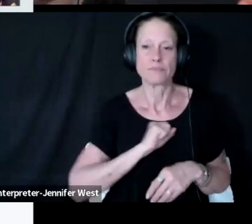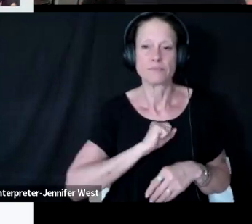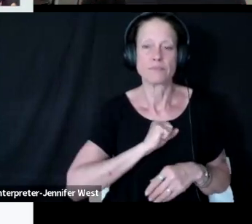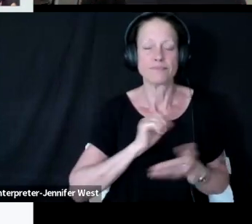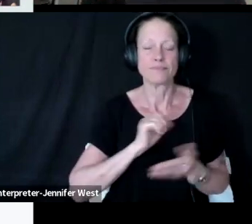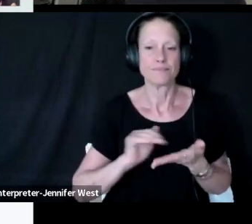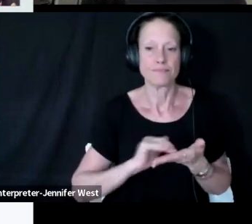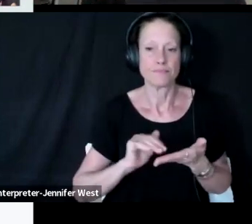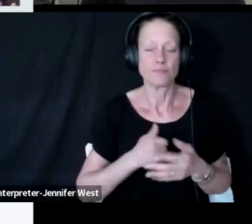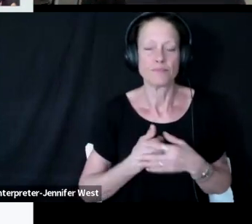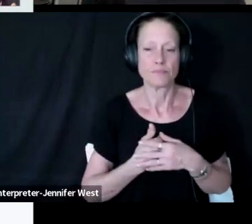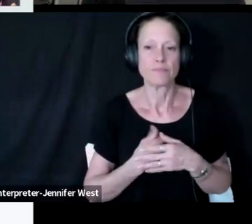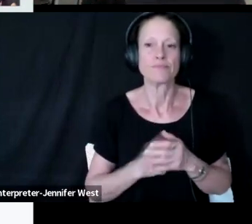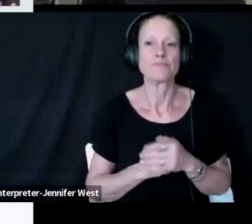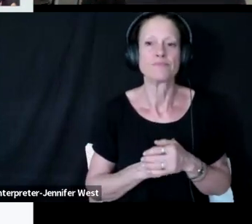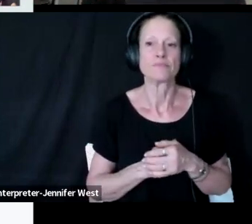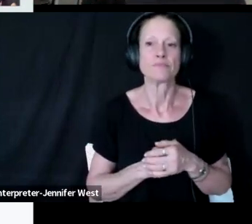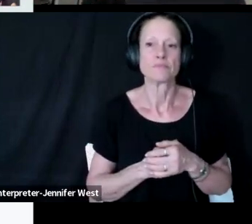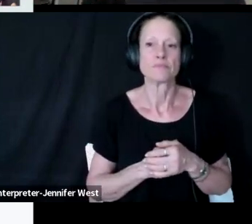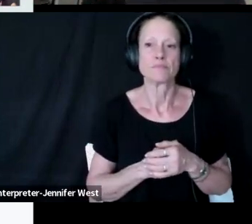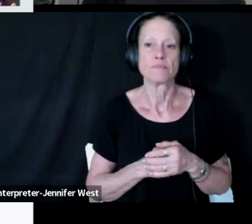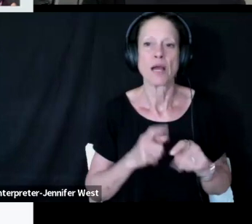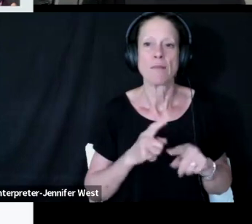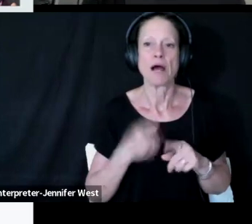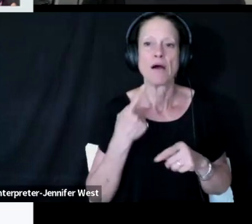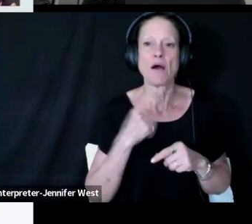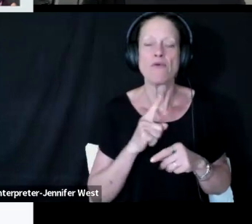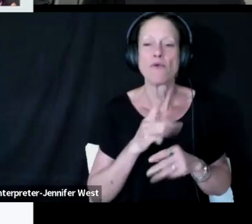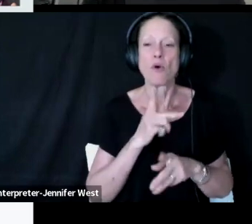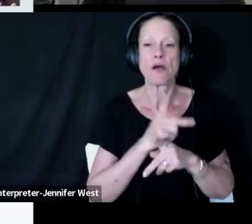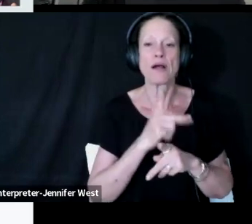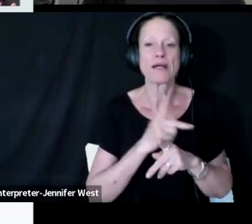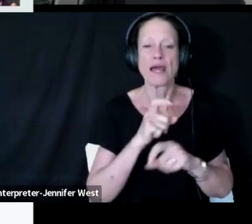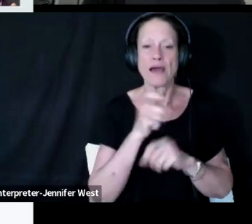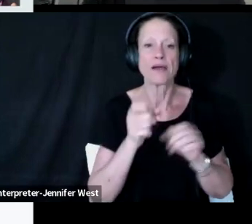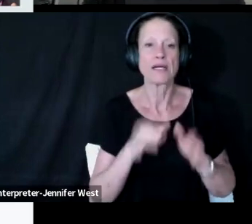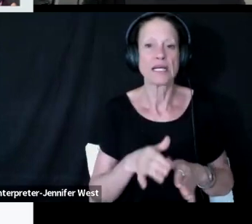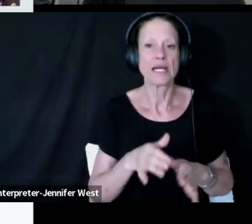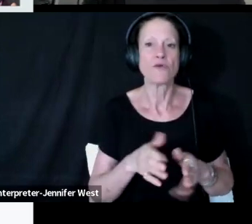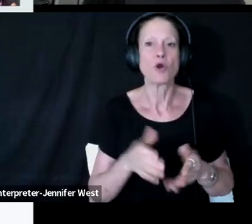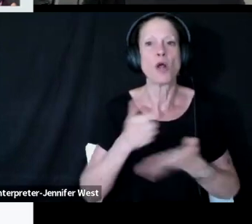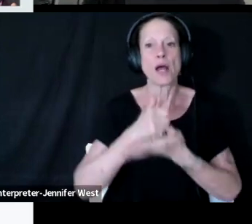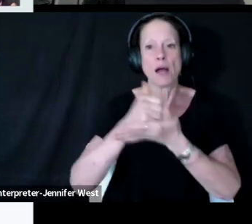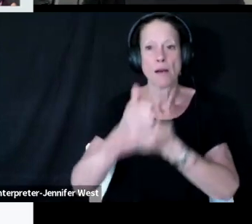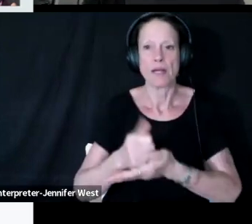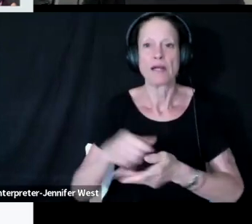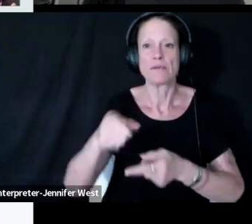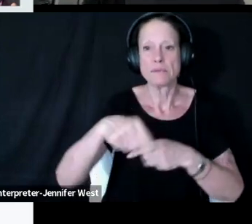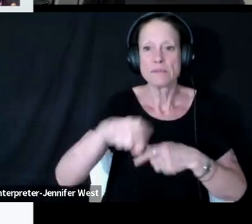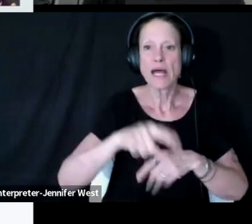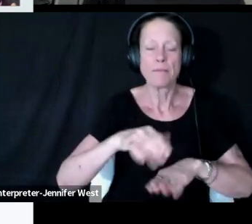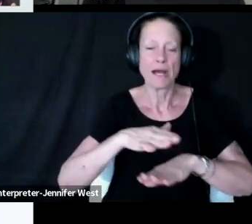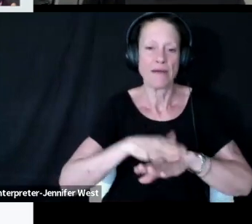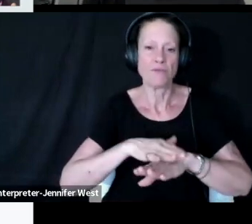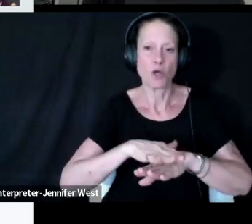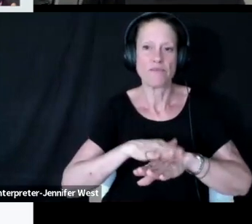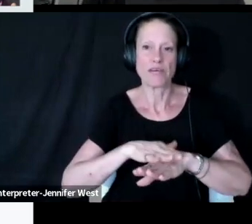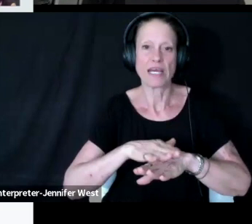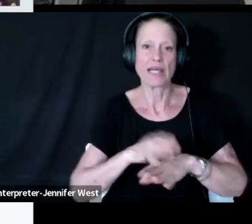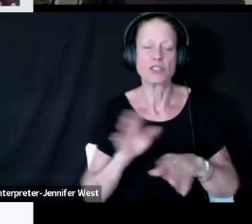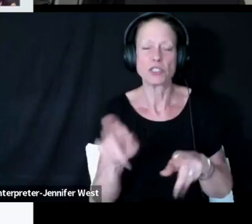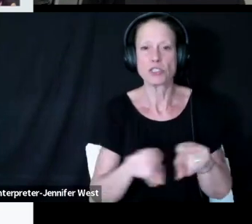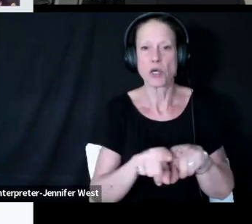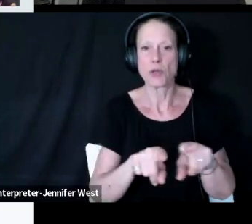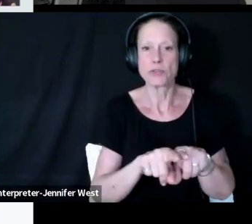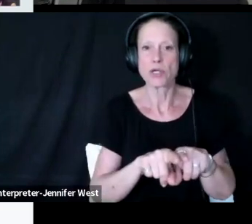But of course, for a caregiver, giving them notifications is also really nice. So quick example here would